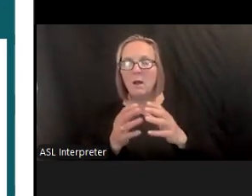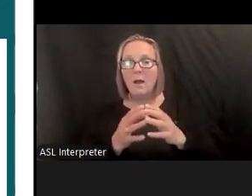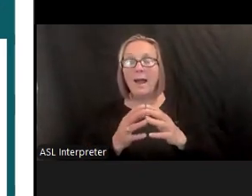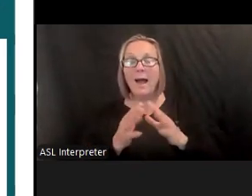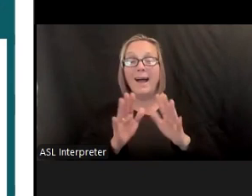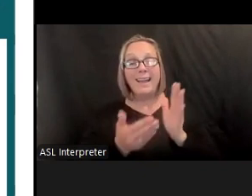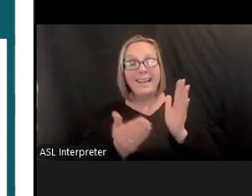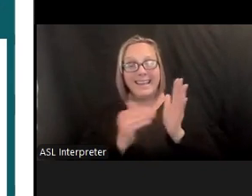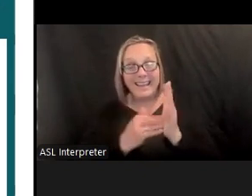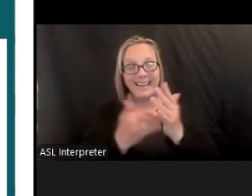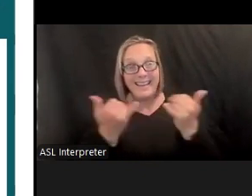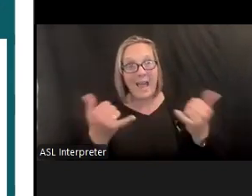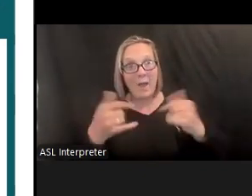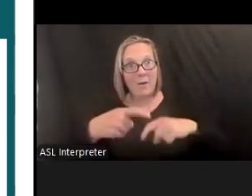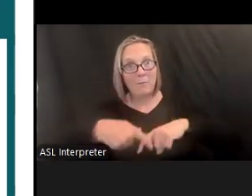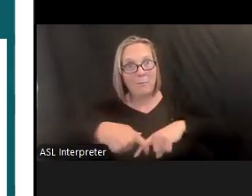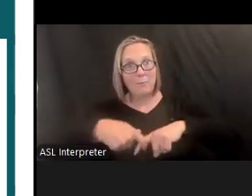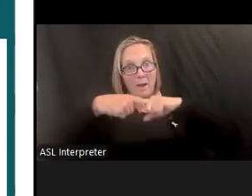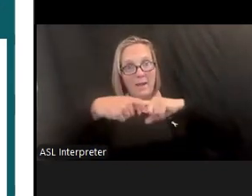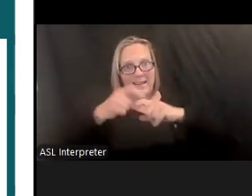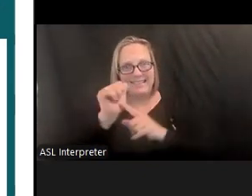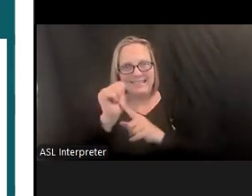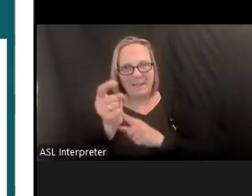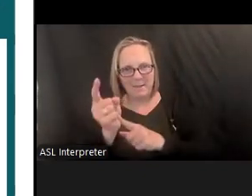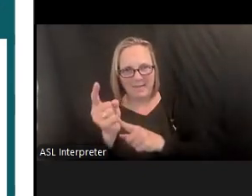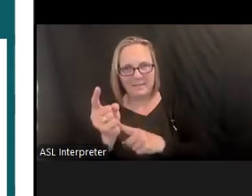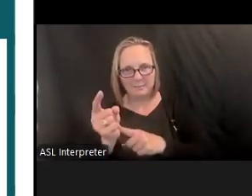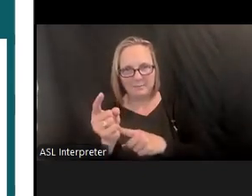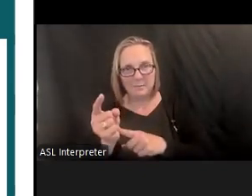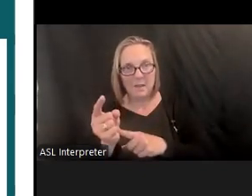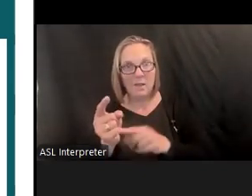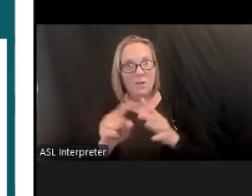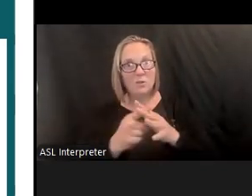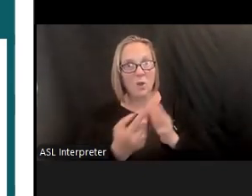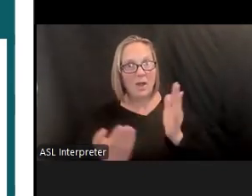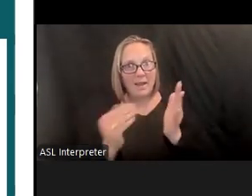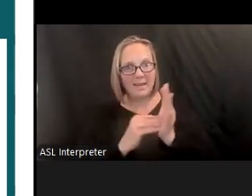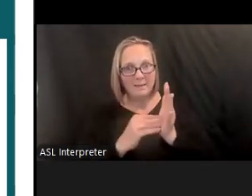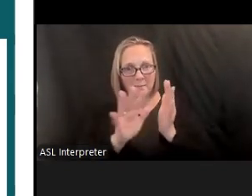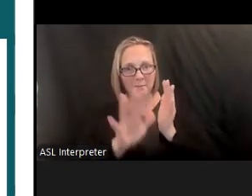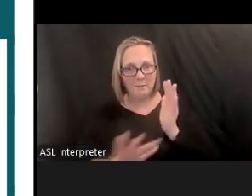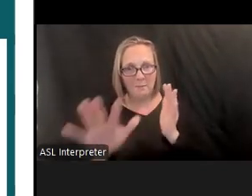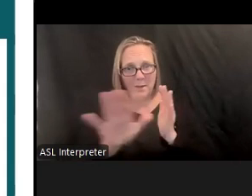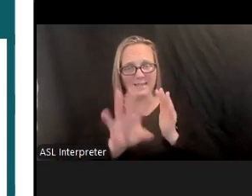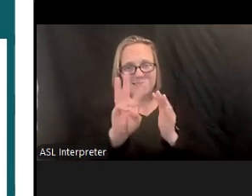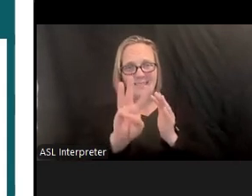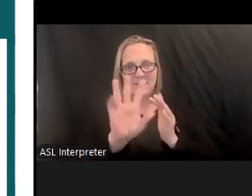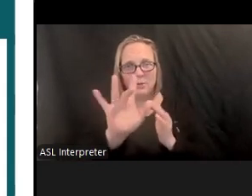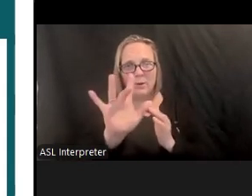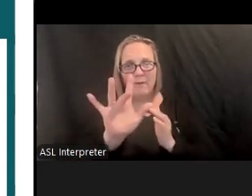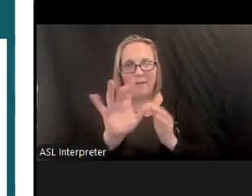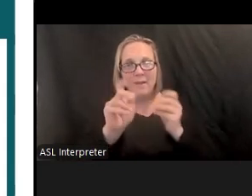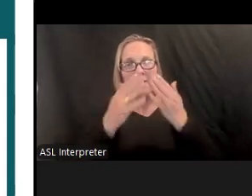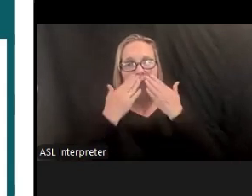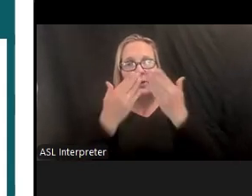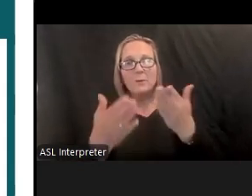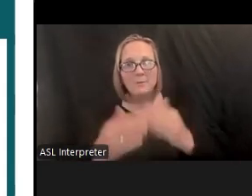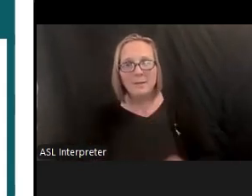Again, we're going to take a 10-minute break here, and we will be back at approximately 6:25. Thank you.